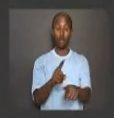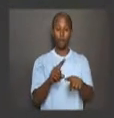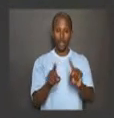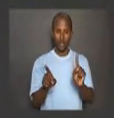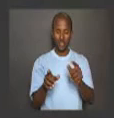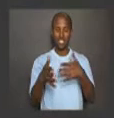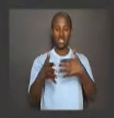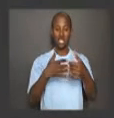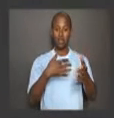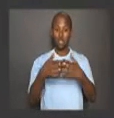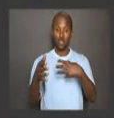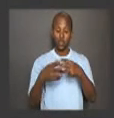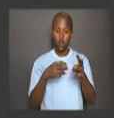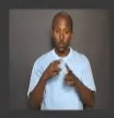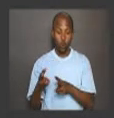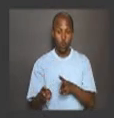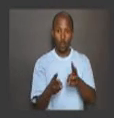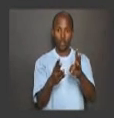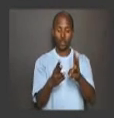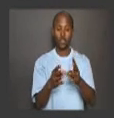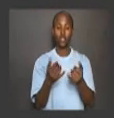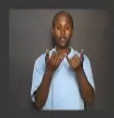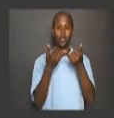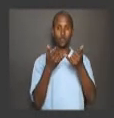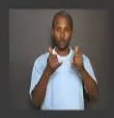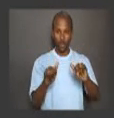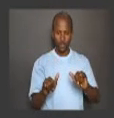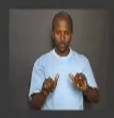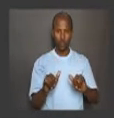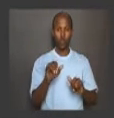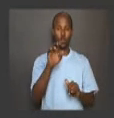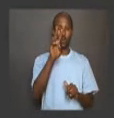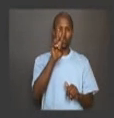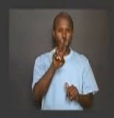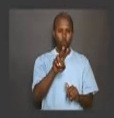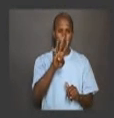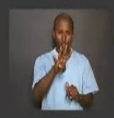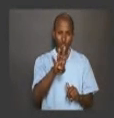answer, but the easiest way is to divide